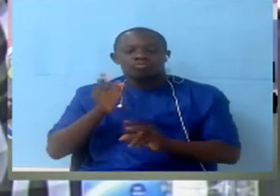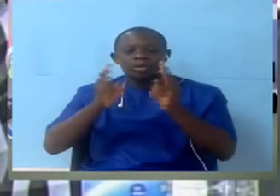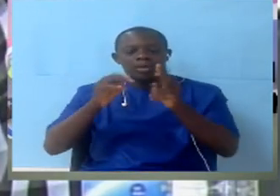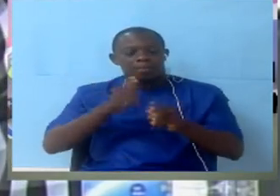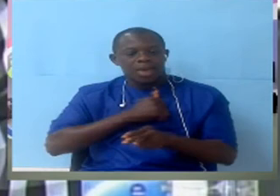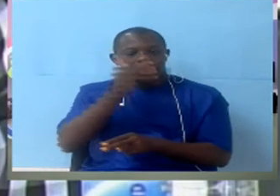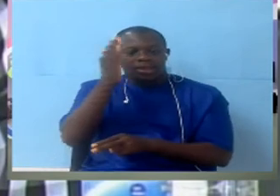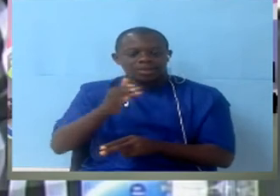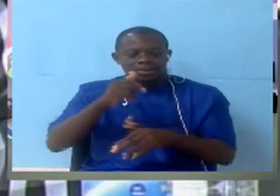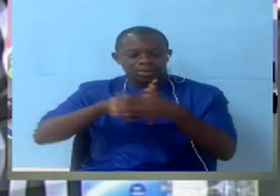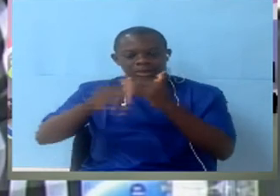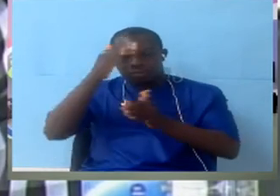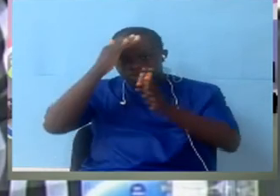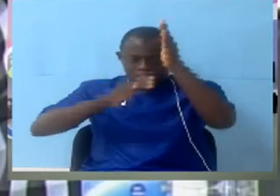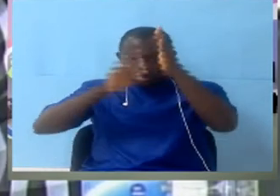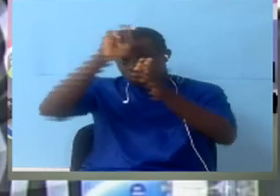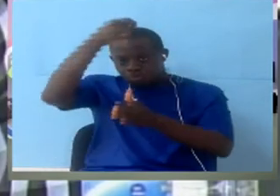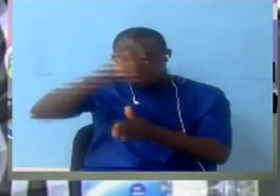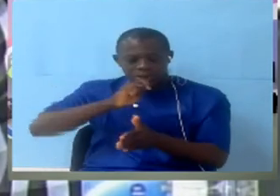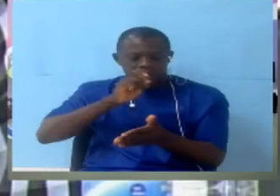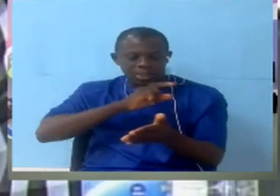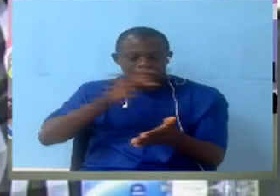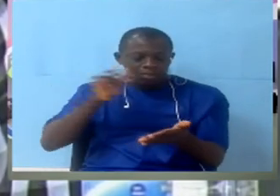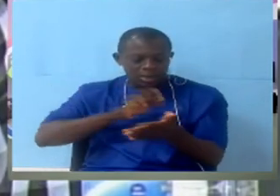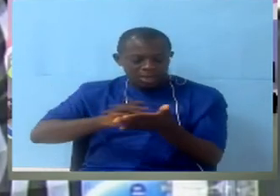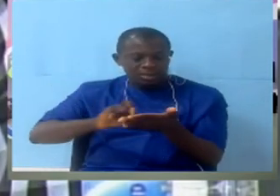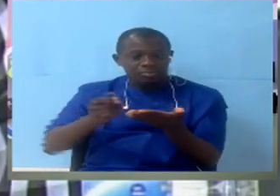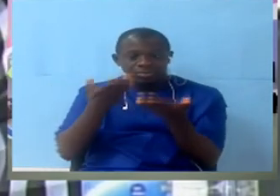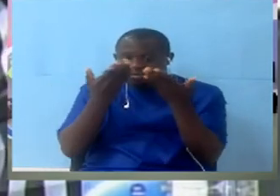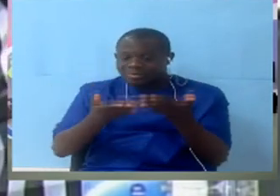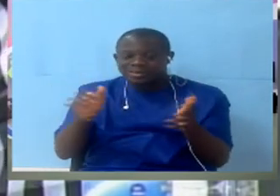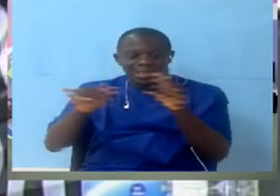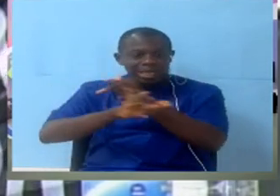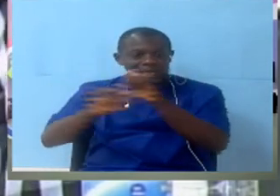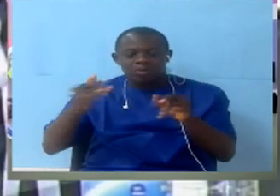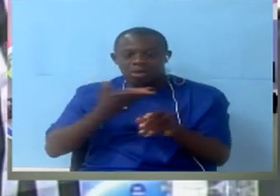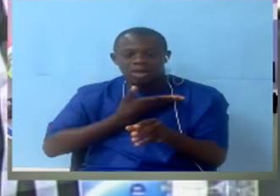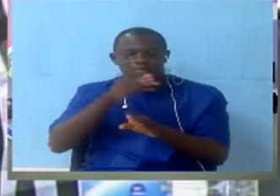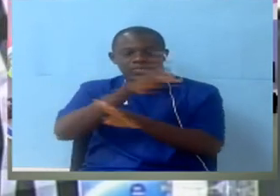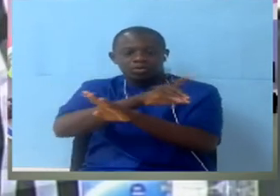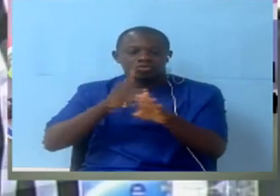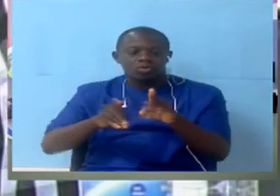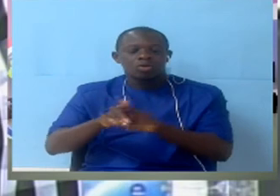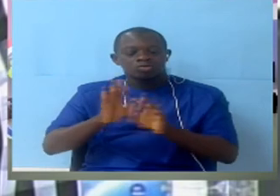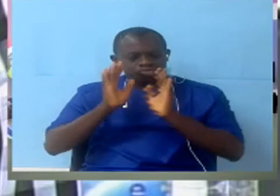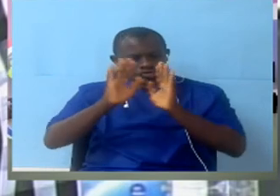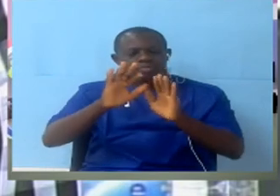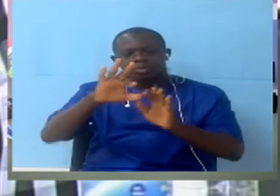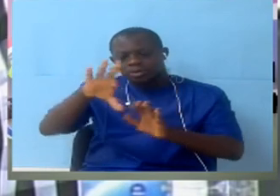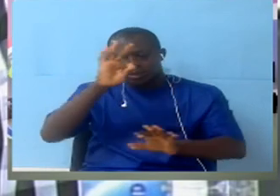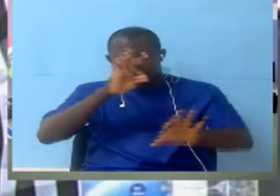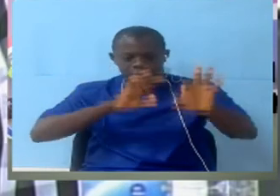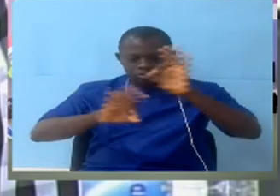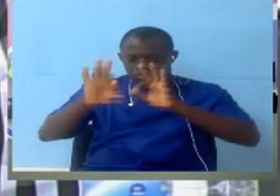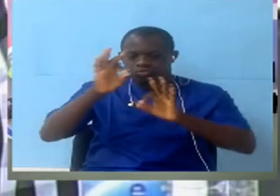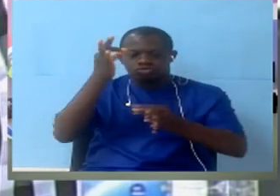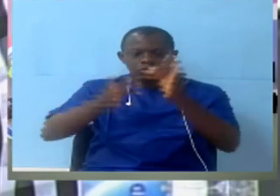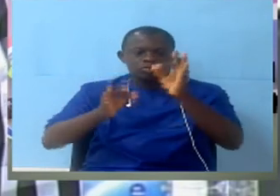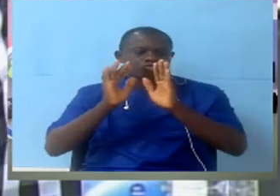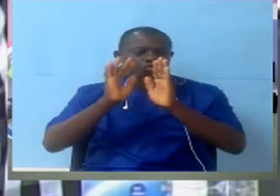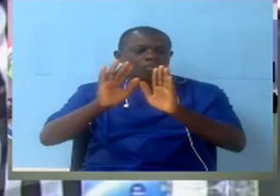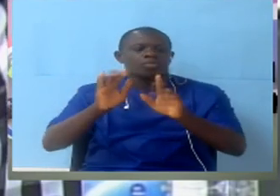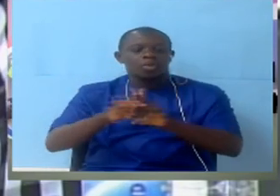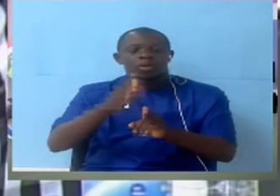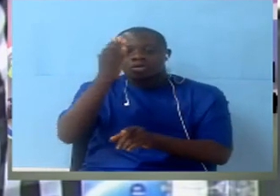rights at the military police, I wrote their names, but still they are holding those positions. That is selective justice. Let's stop selective justice. To yamata tamakam.